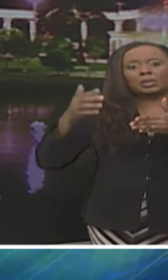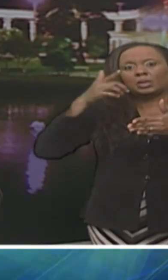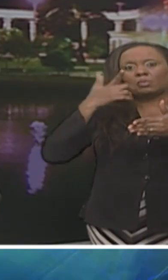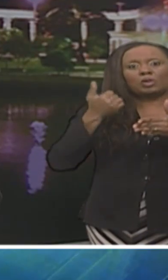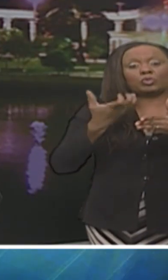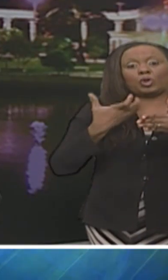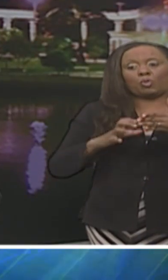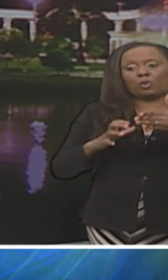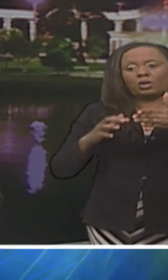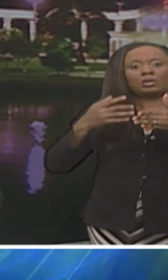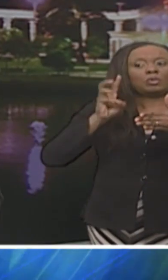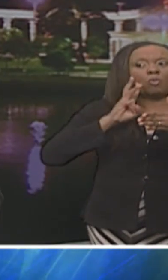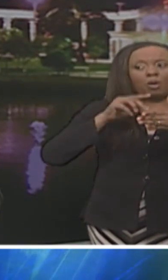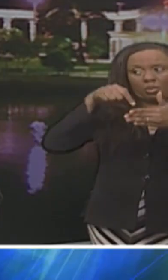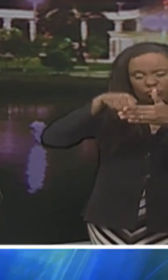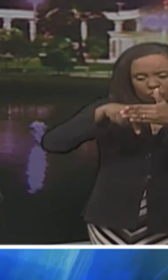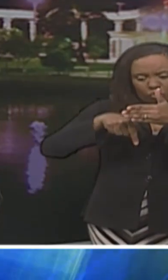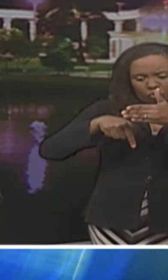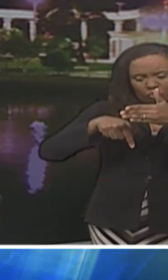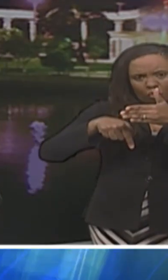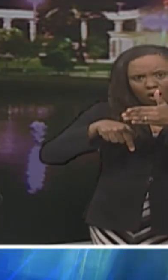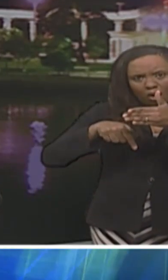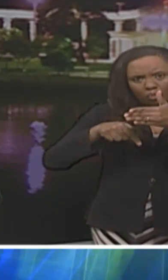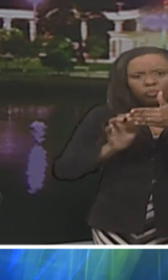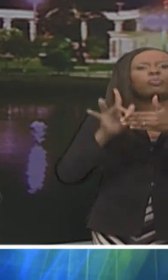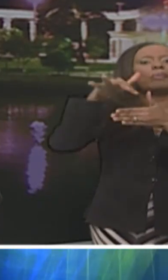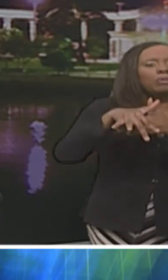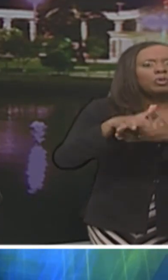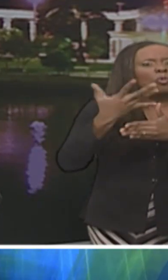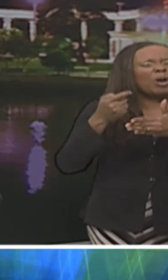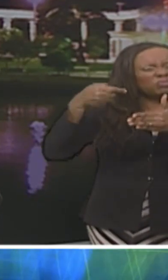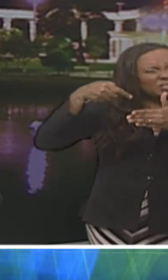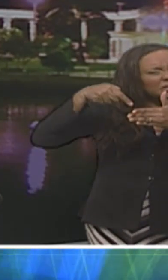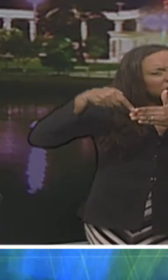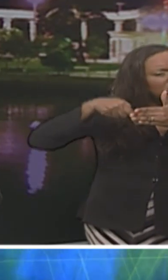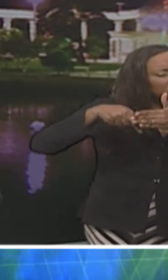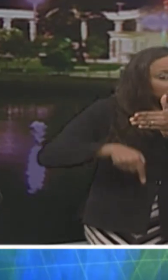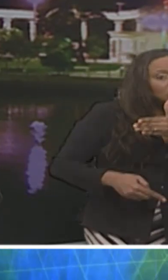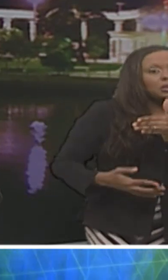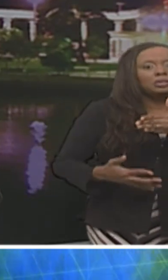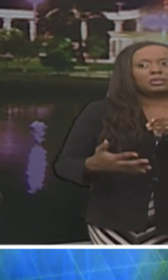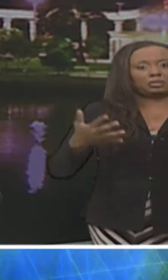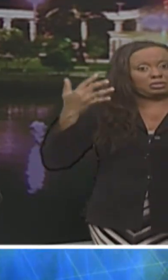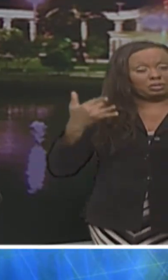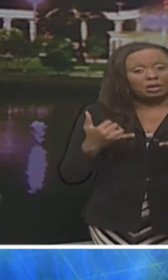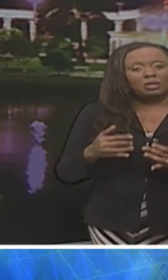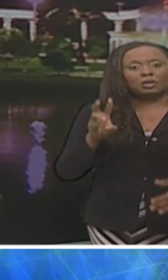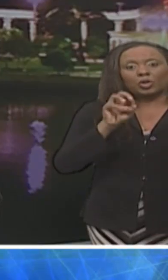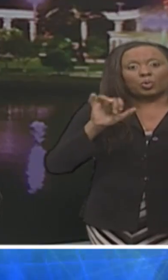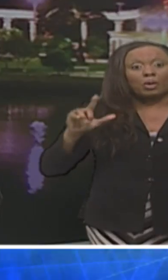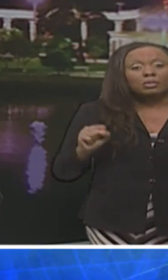stuff or the effluent finding a way to clog or to come back, or if I can put it as loosely as that. But essentially, the wells will